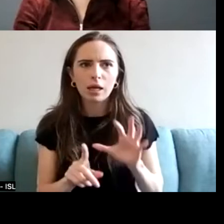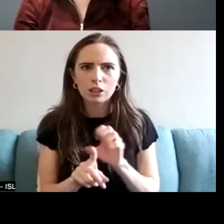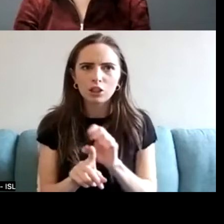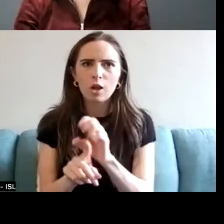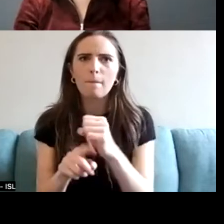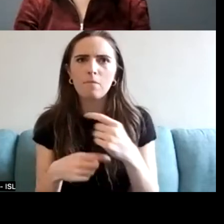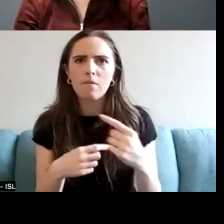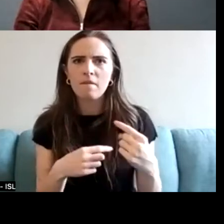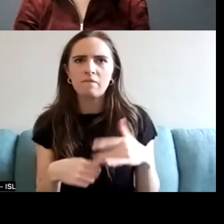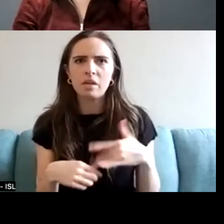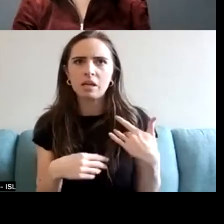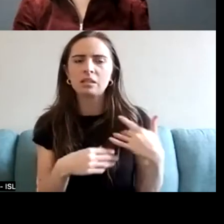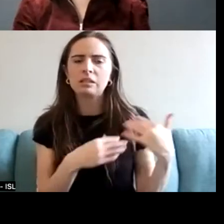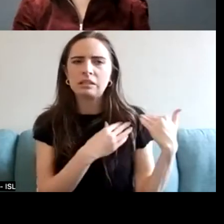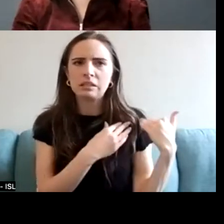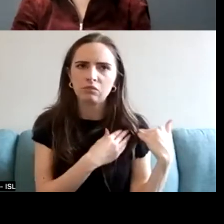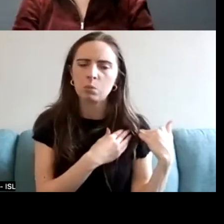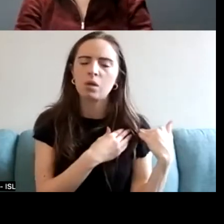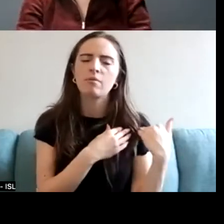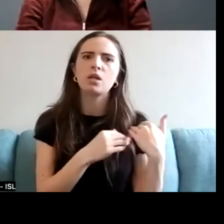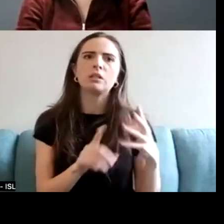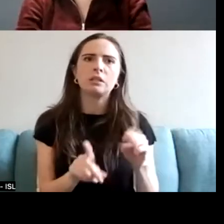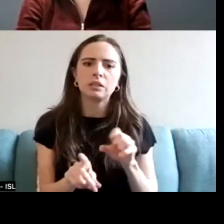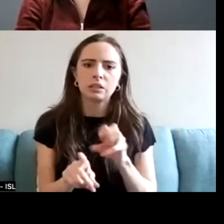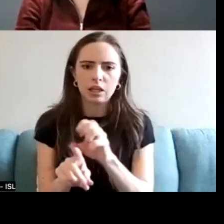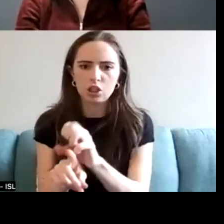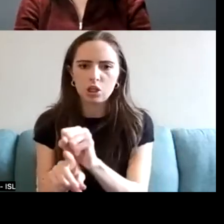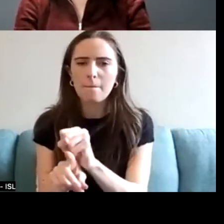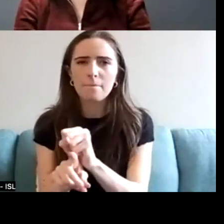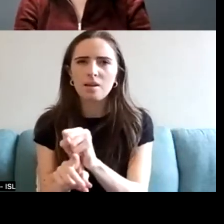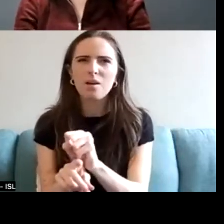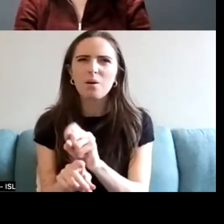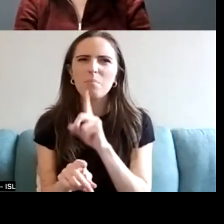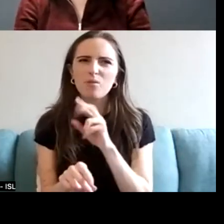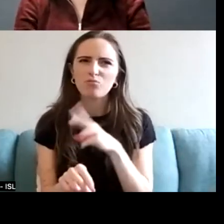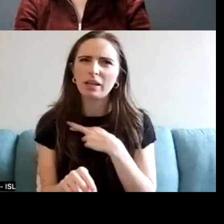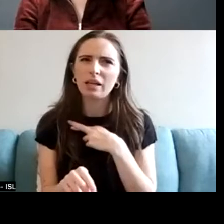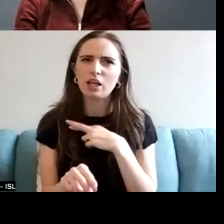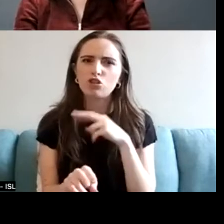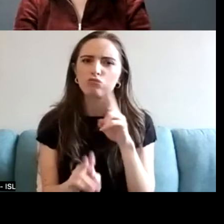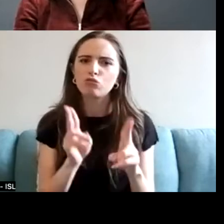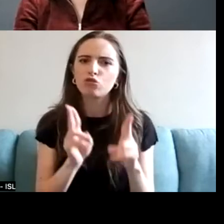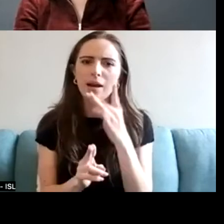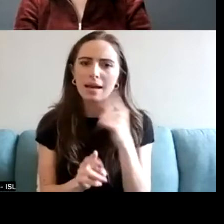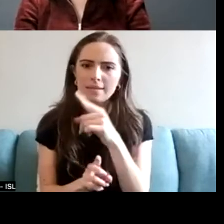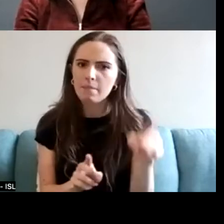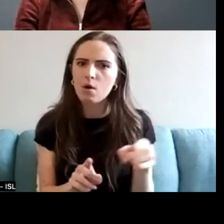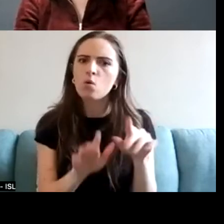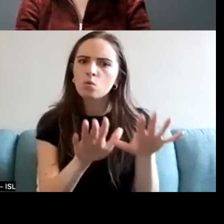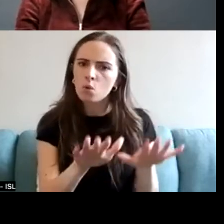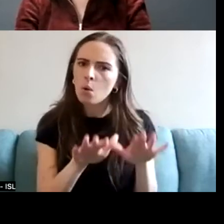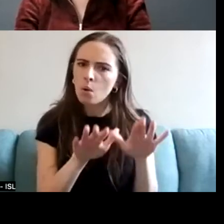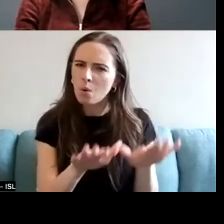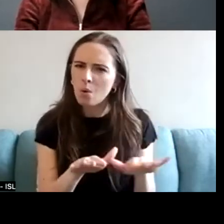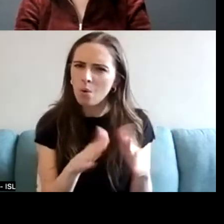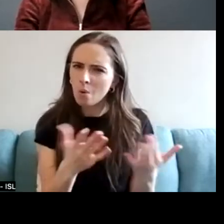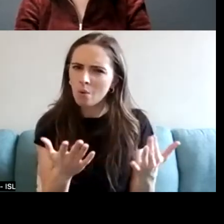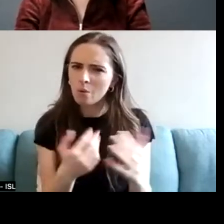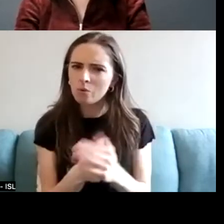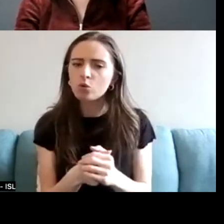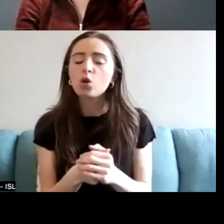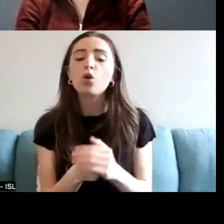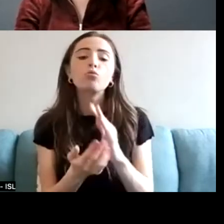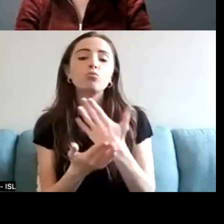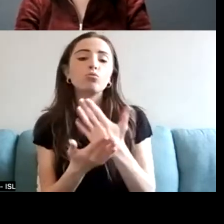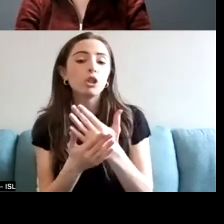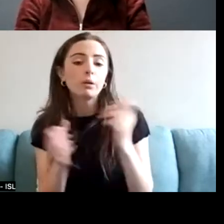responsibility, trying to keep up instead of trying to get everyone else to slow down. So just by, you know, sharing my difficulties with